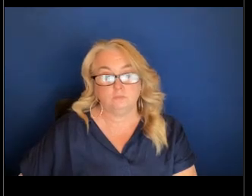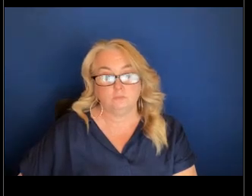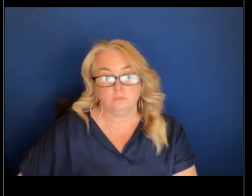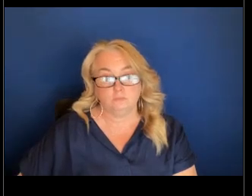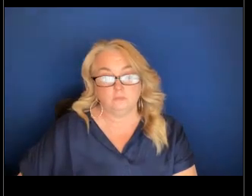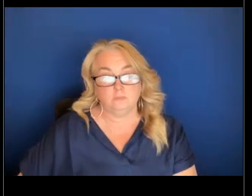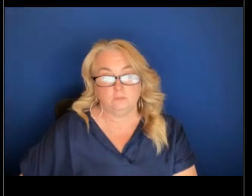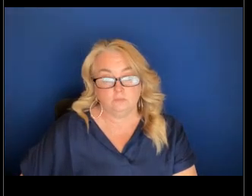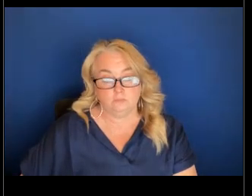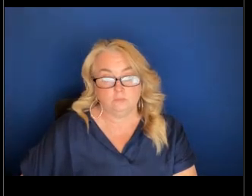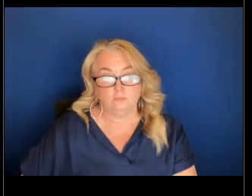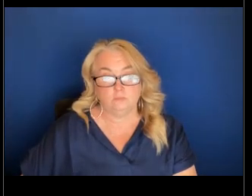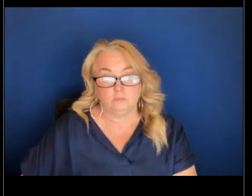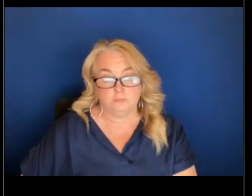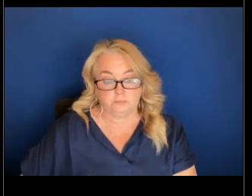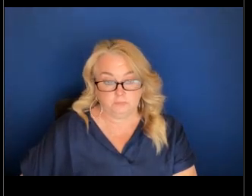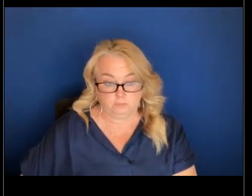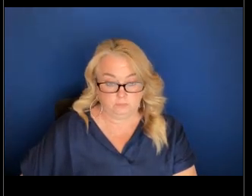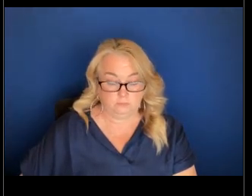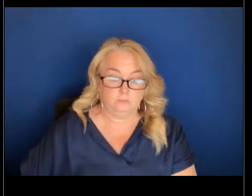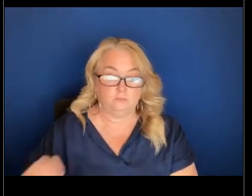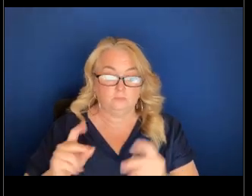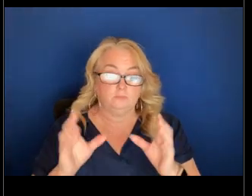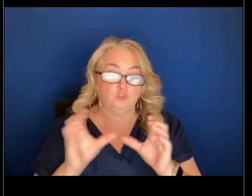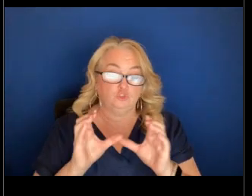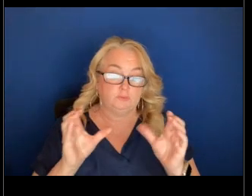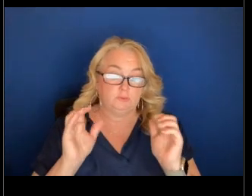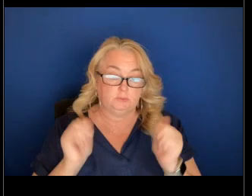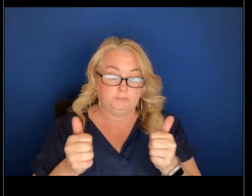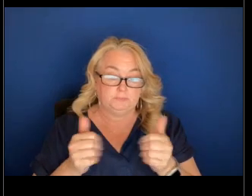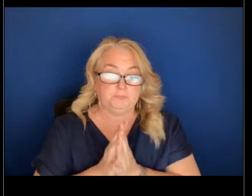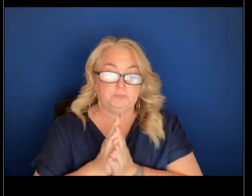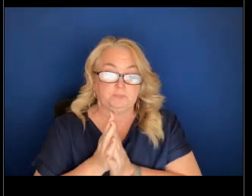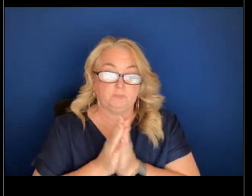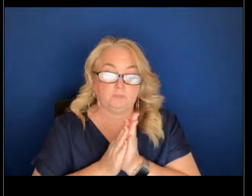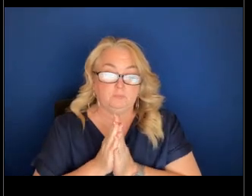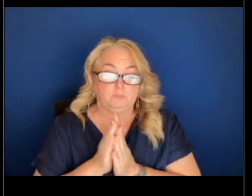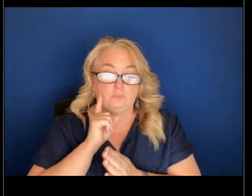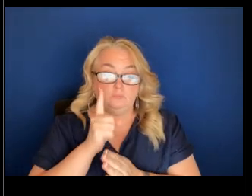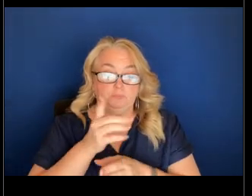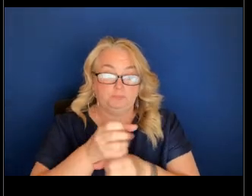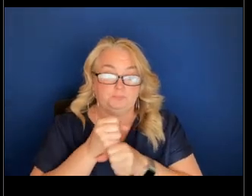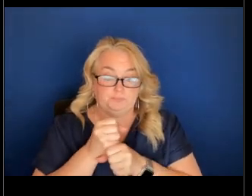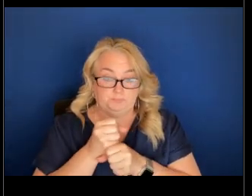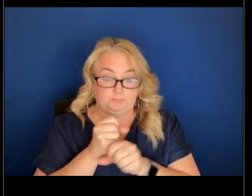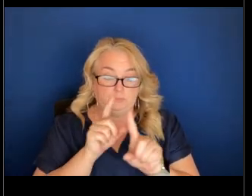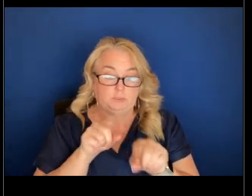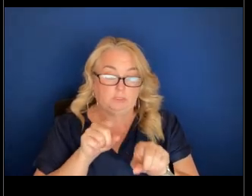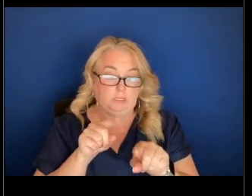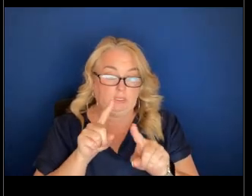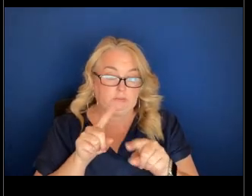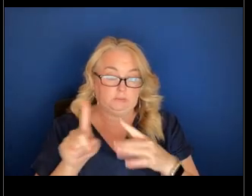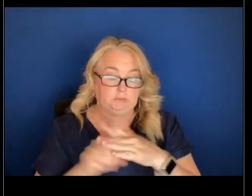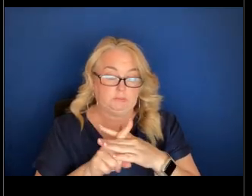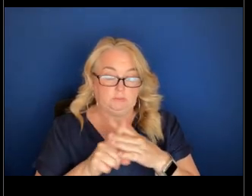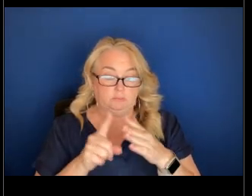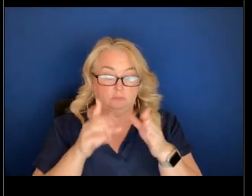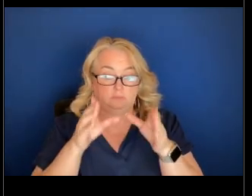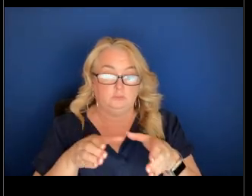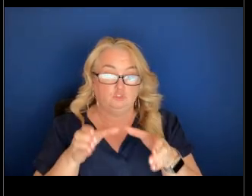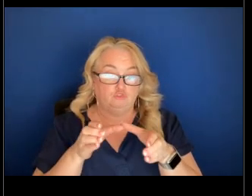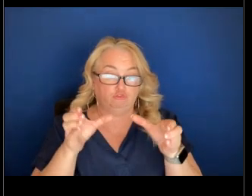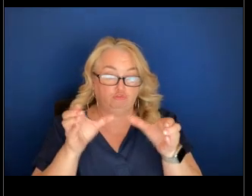Moving right along, certificates. You will receive an attendance certificate for attending at